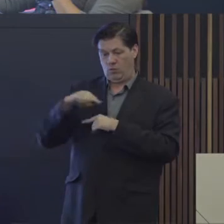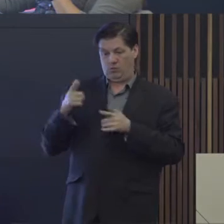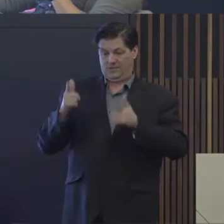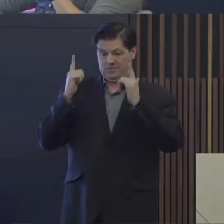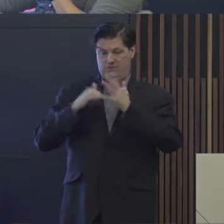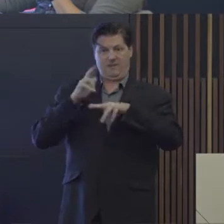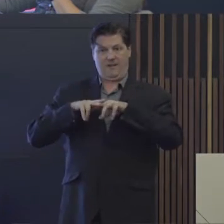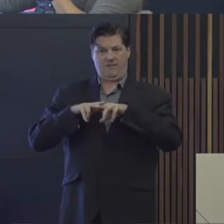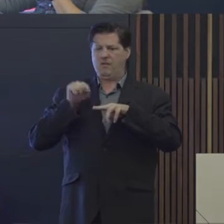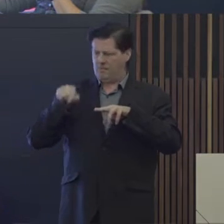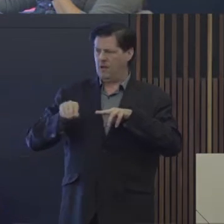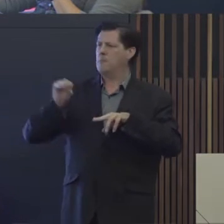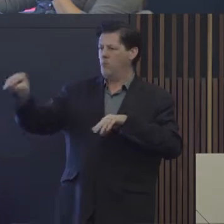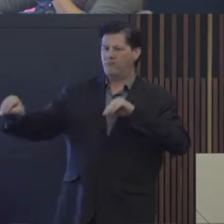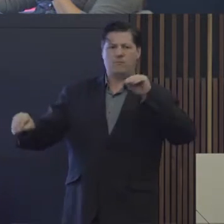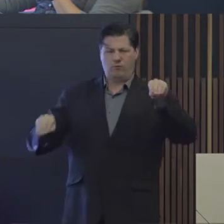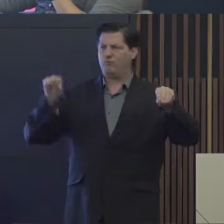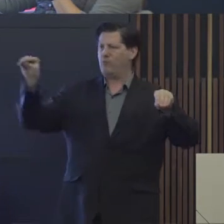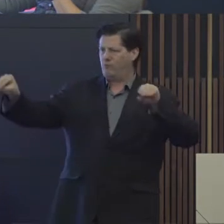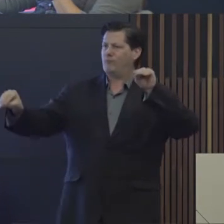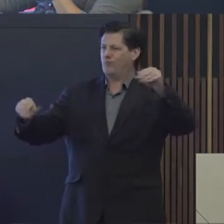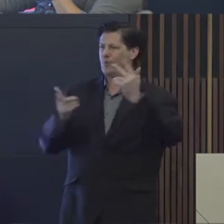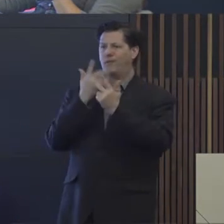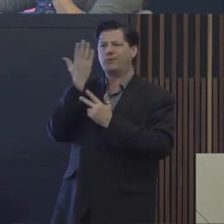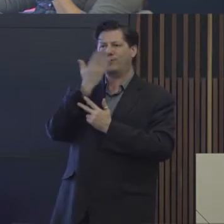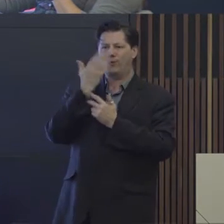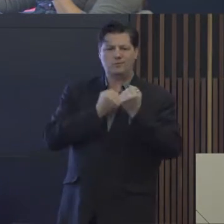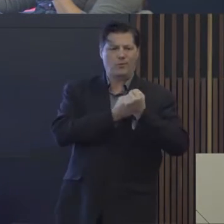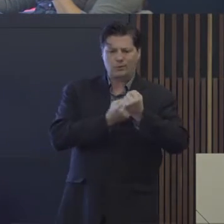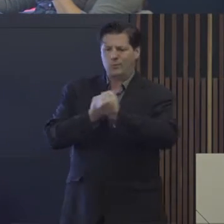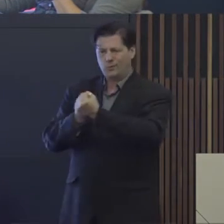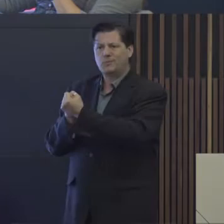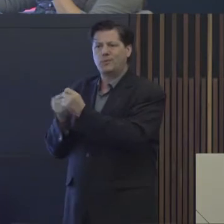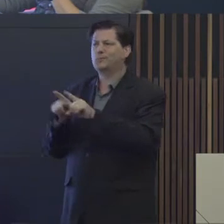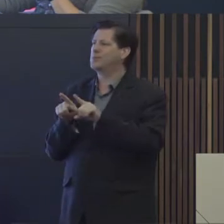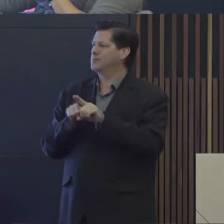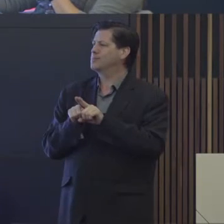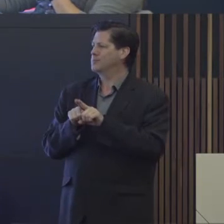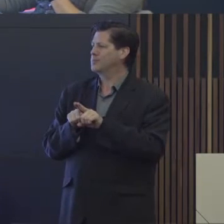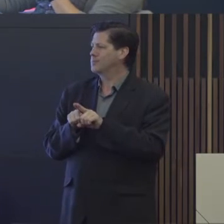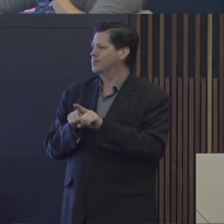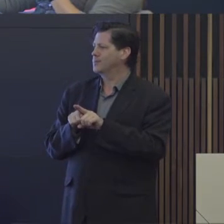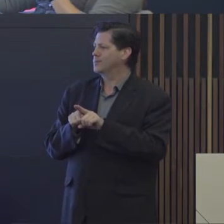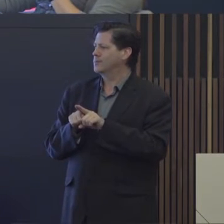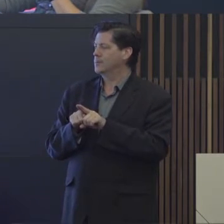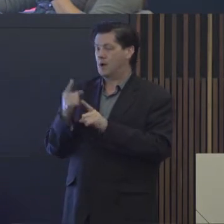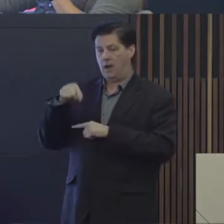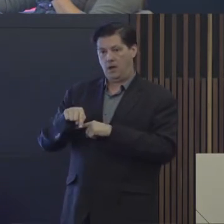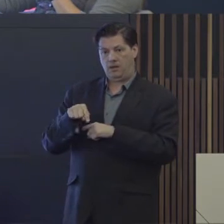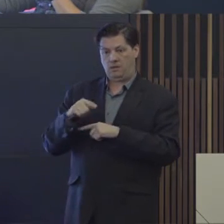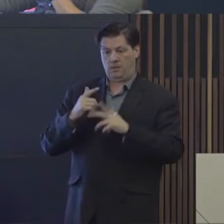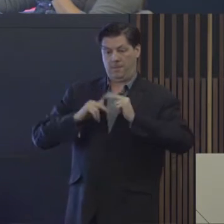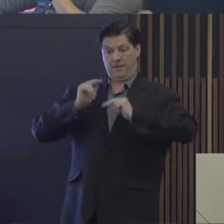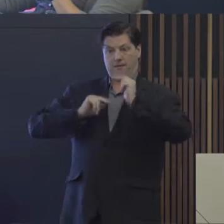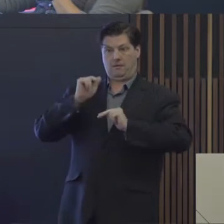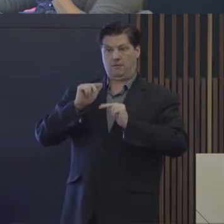school, the teachers went across to support the teachers in the mainstream classrooms, and the buildings over at the Cobram SDS